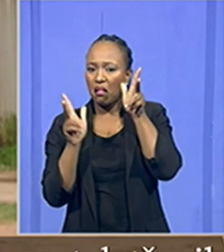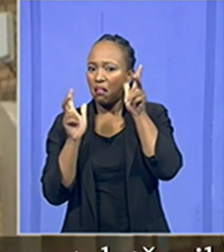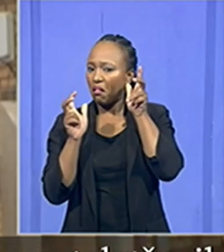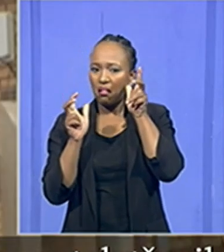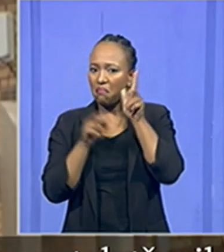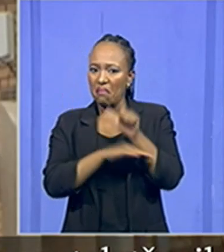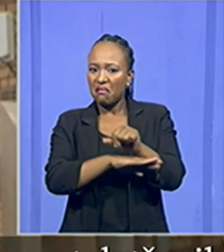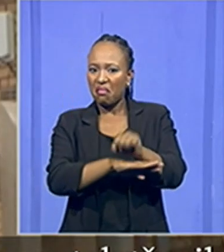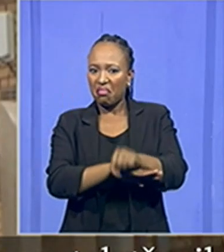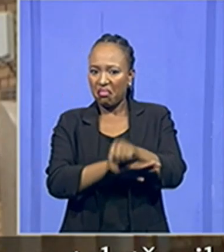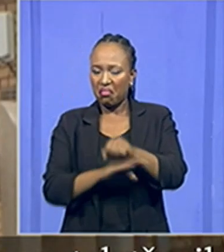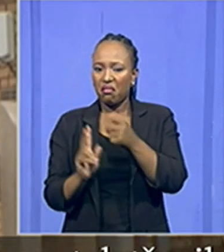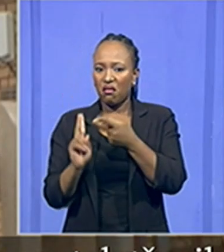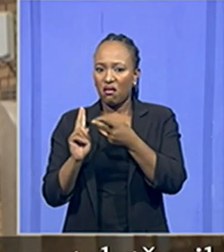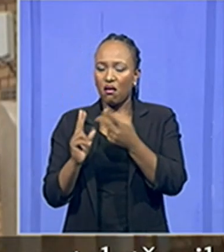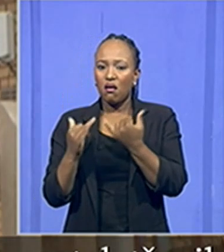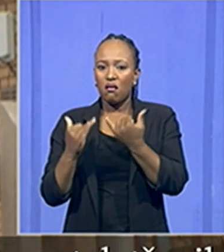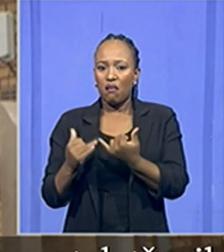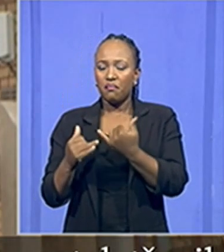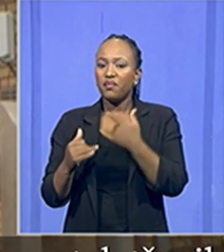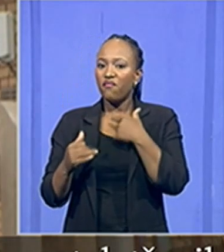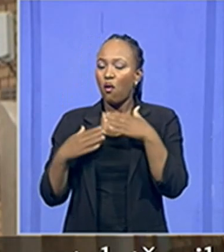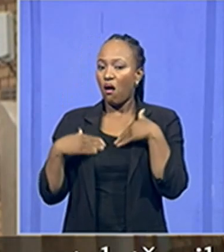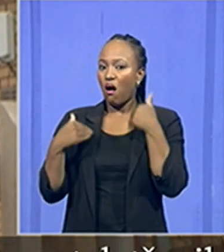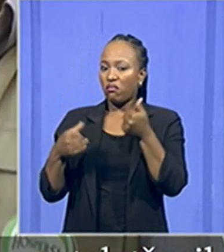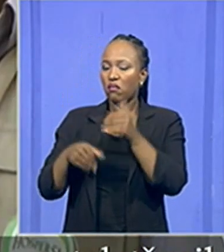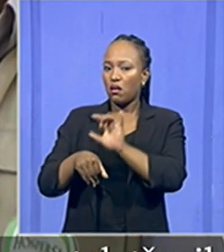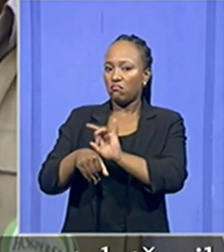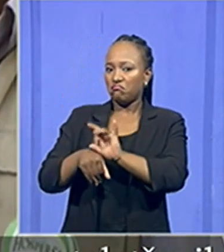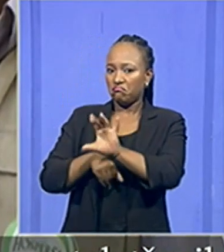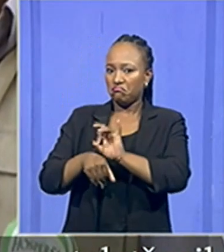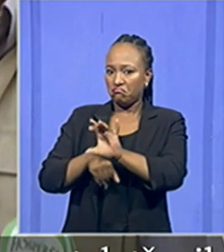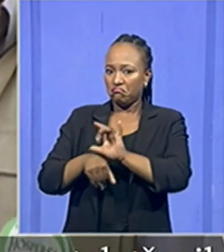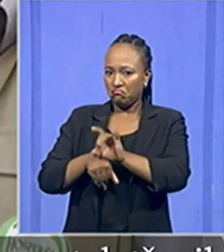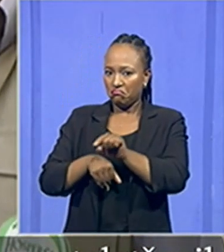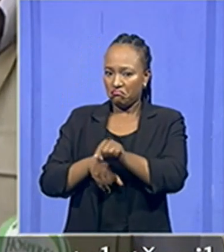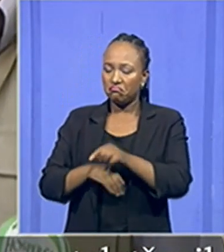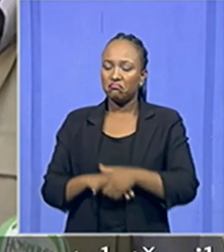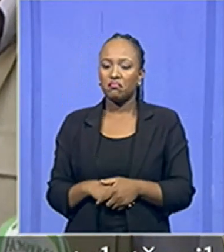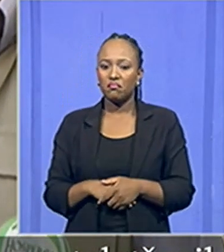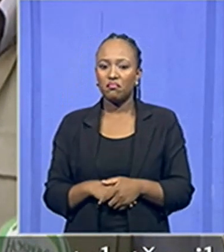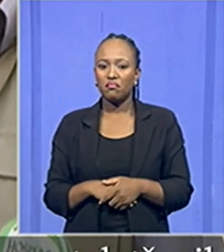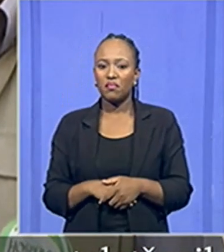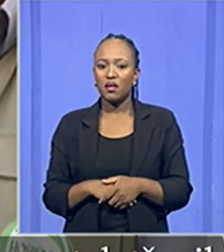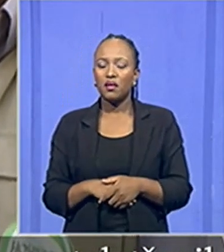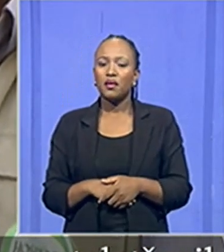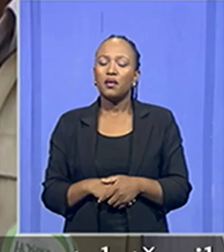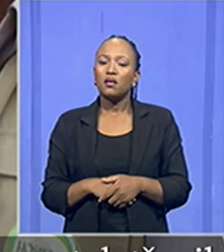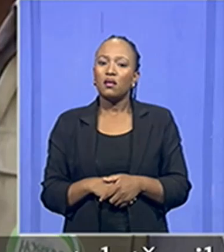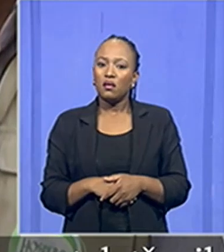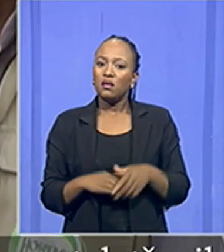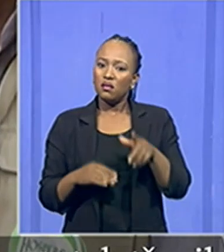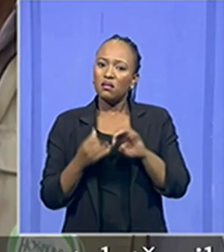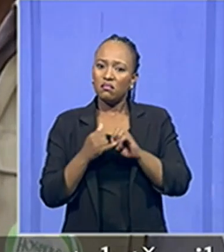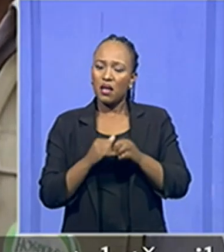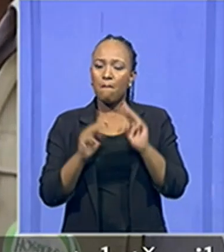Baoki bao ga bjalo ba fiwa thušo ya kalafi le ya thoba matswalo. They've tried to reach out to management about this incident in a form of a